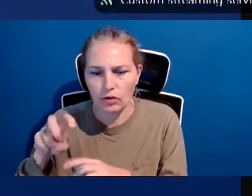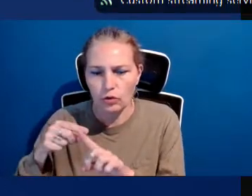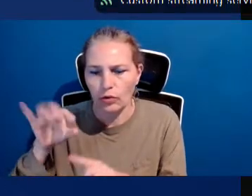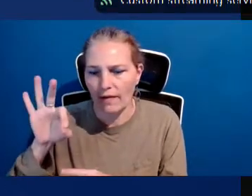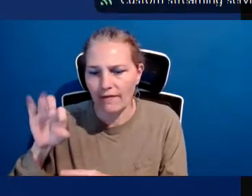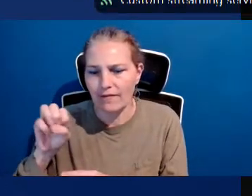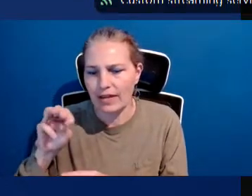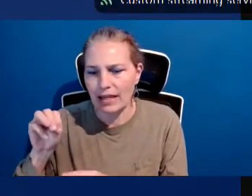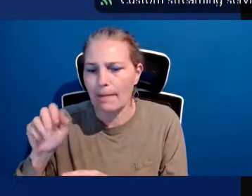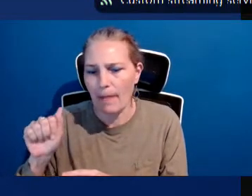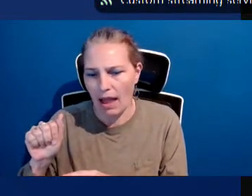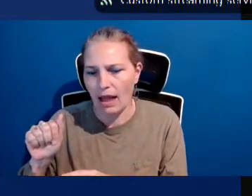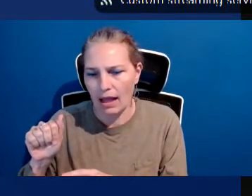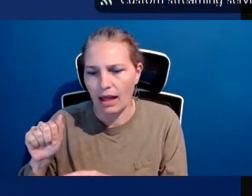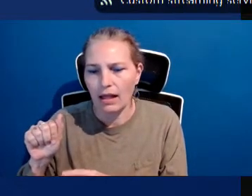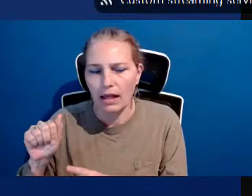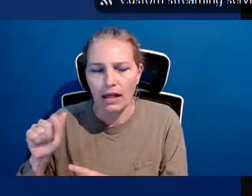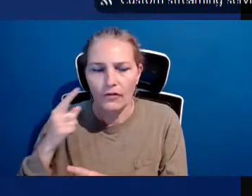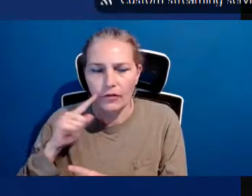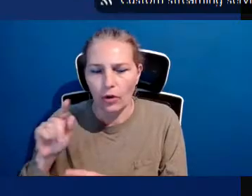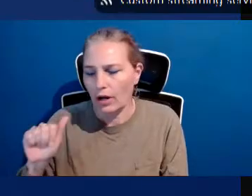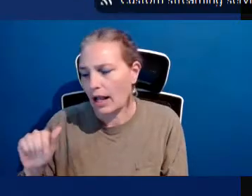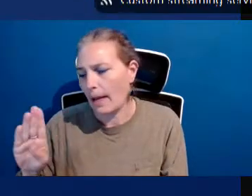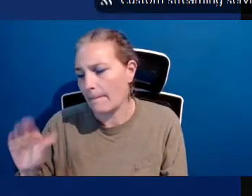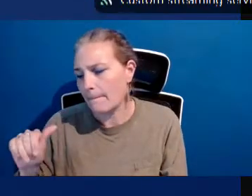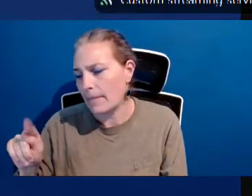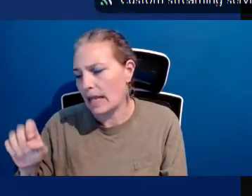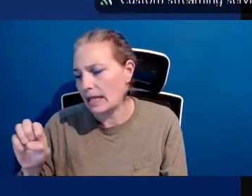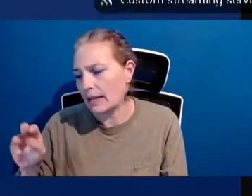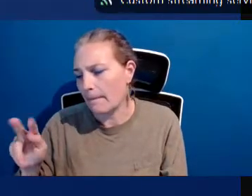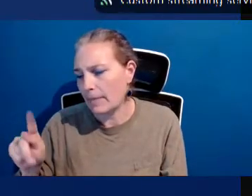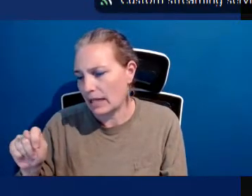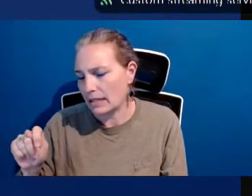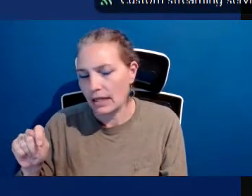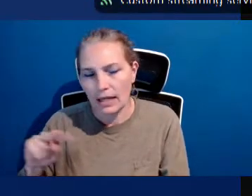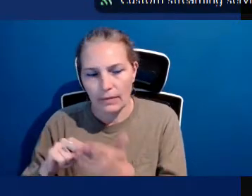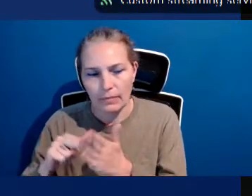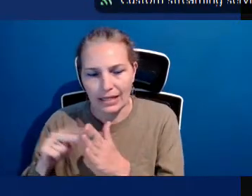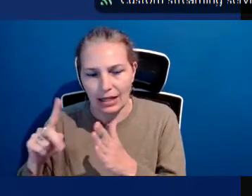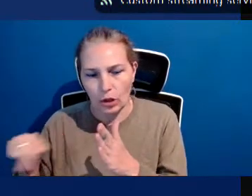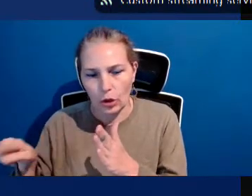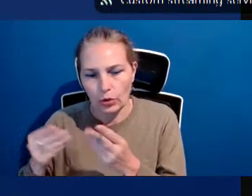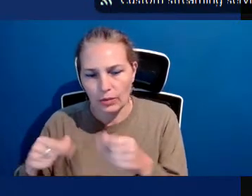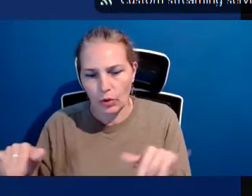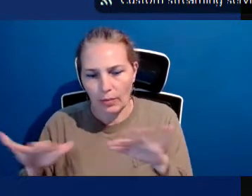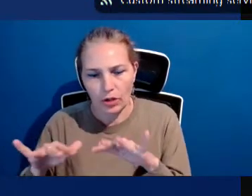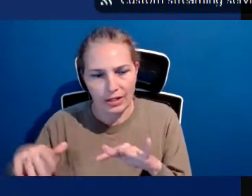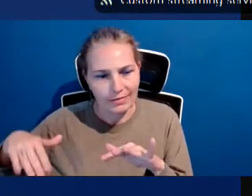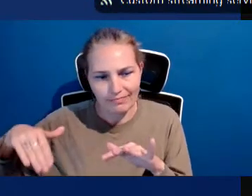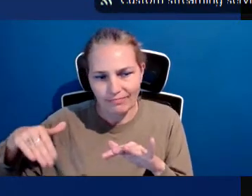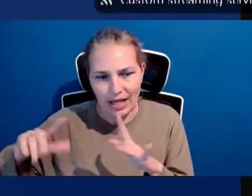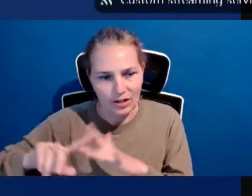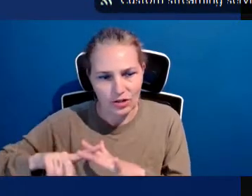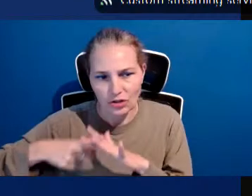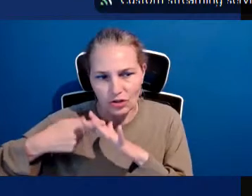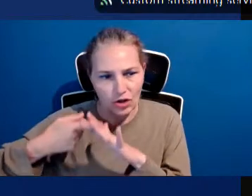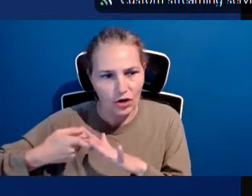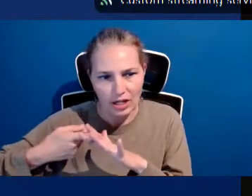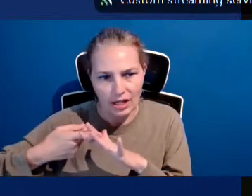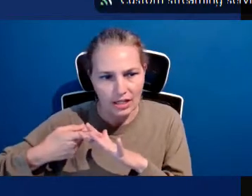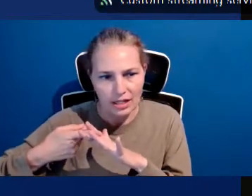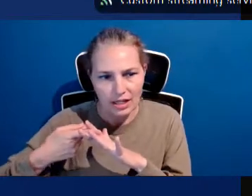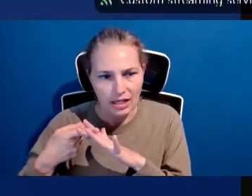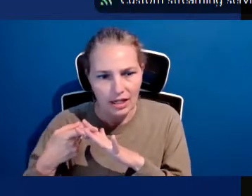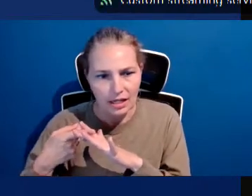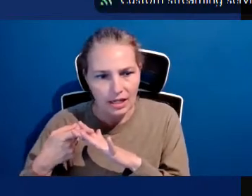for abatement. These were properties where abatement had not begun as at